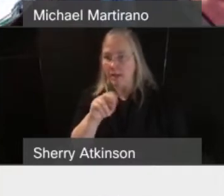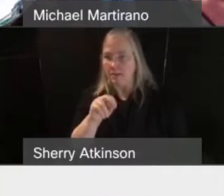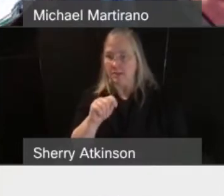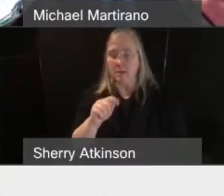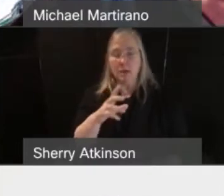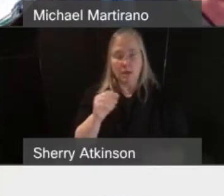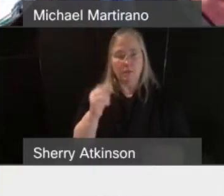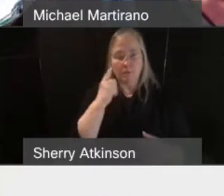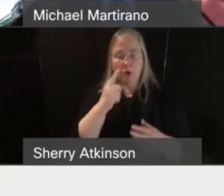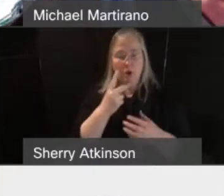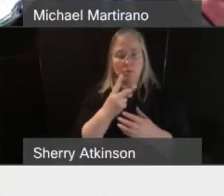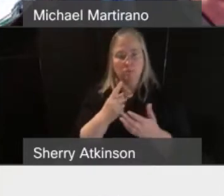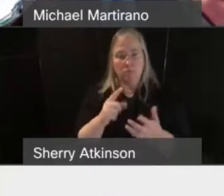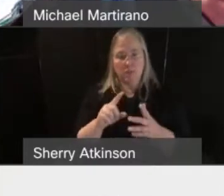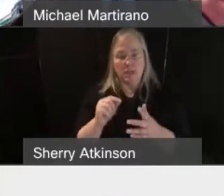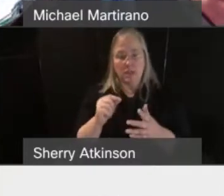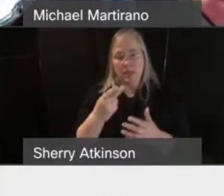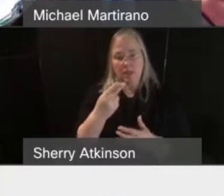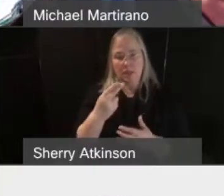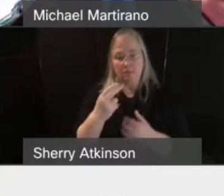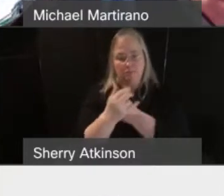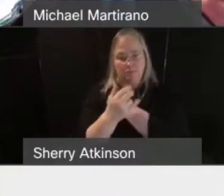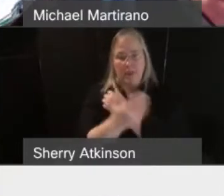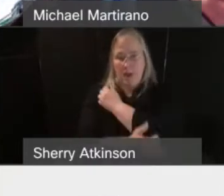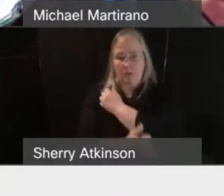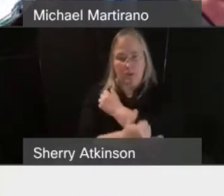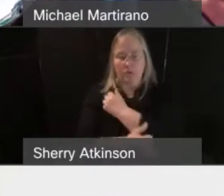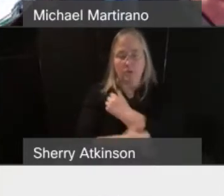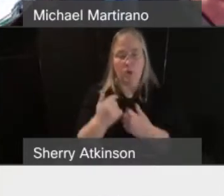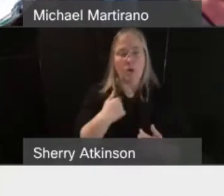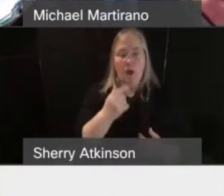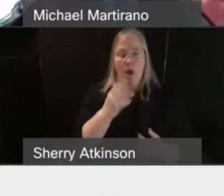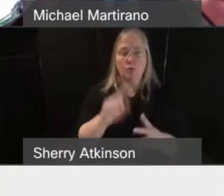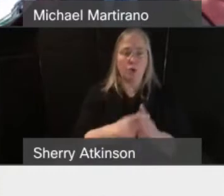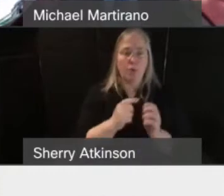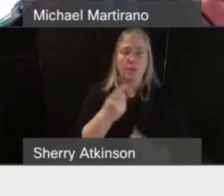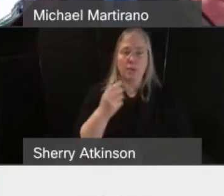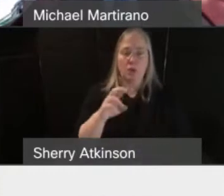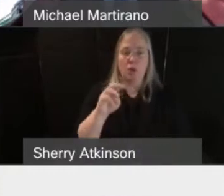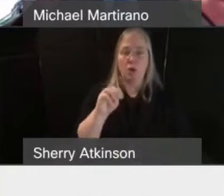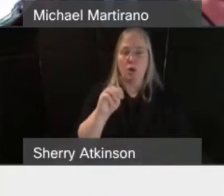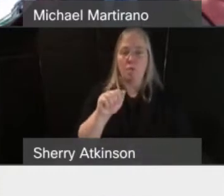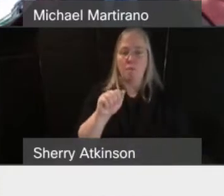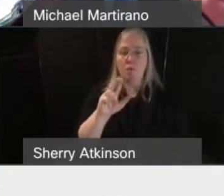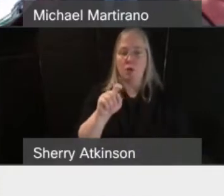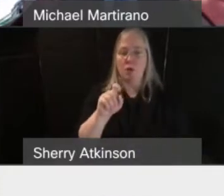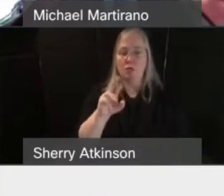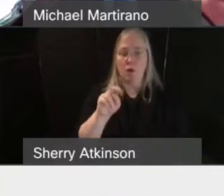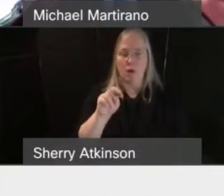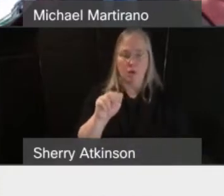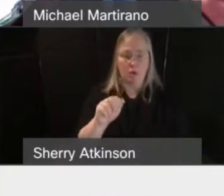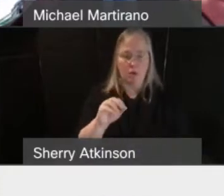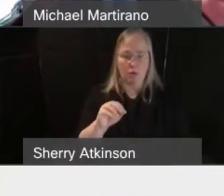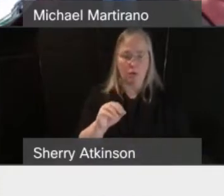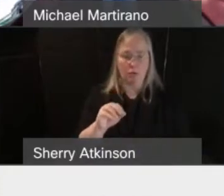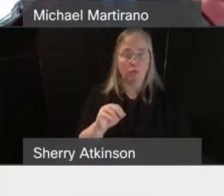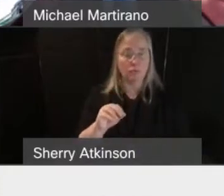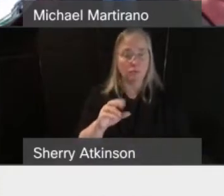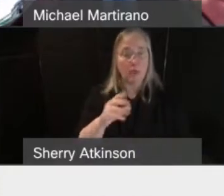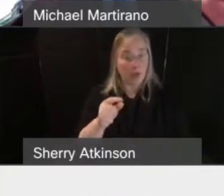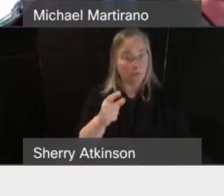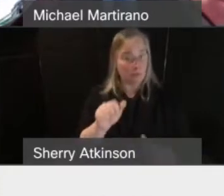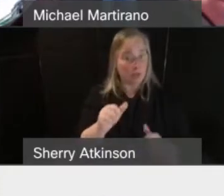the counties. So I'll start with Dr. Martirano and Mr. Siddiqui, can you run the file from your